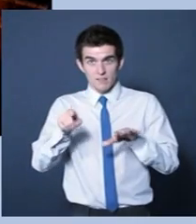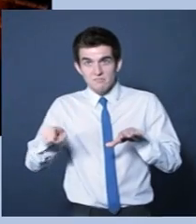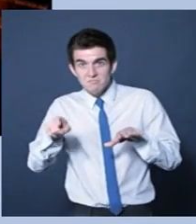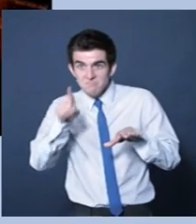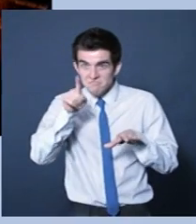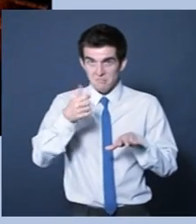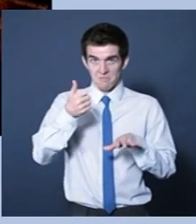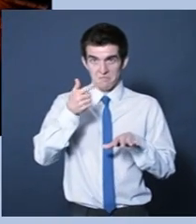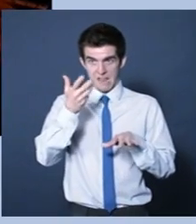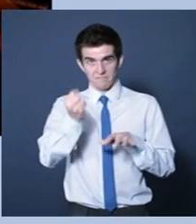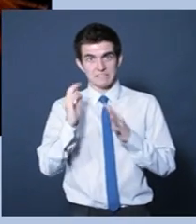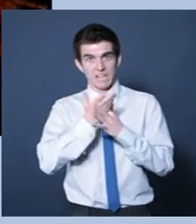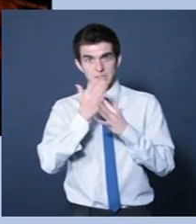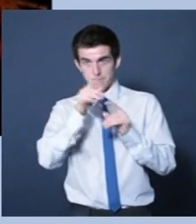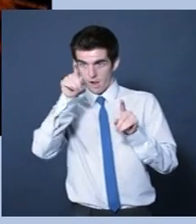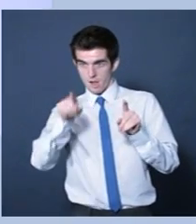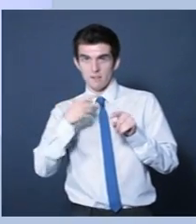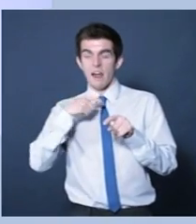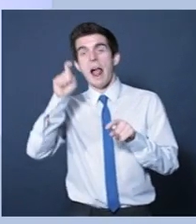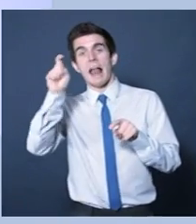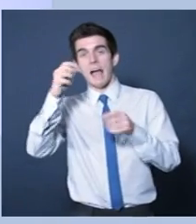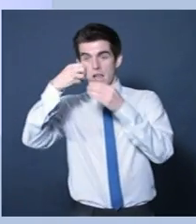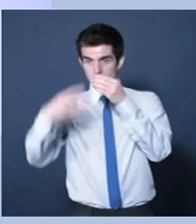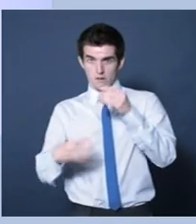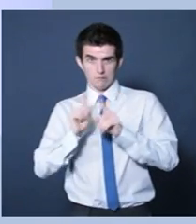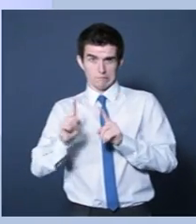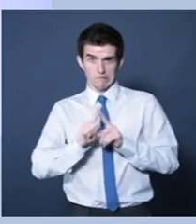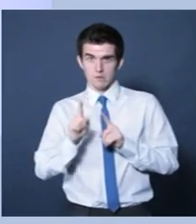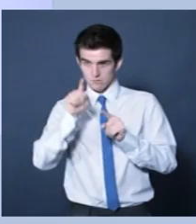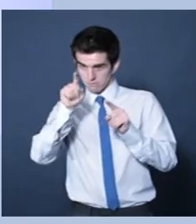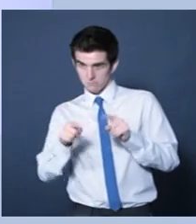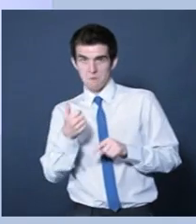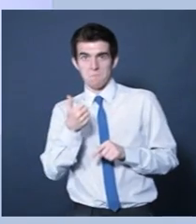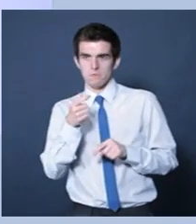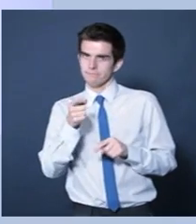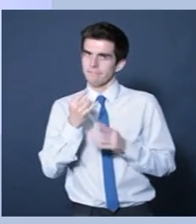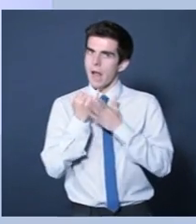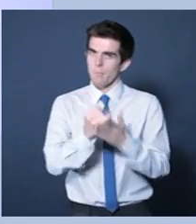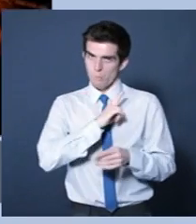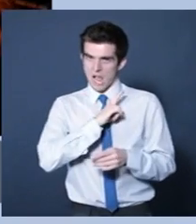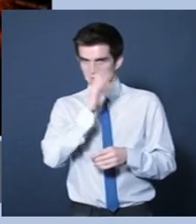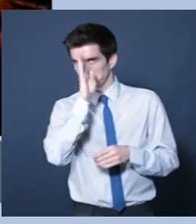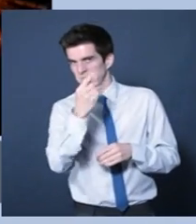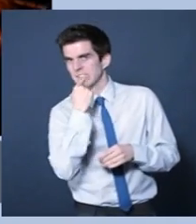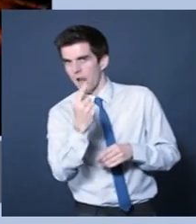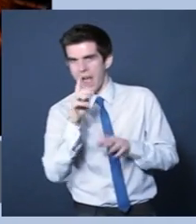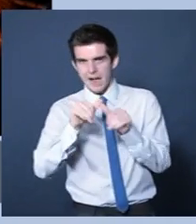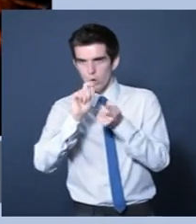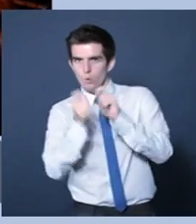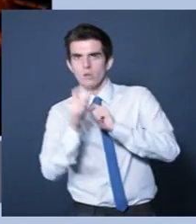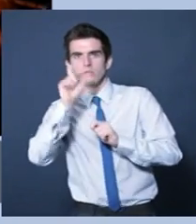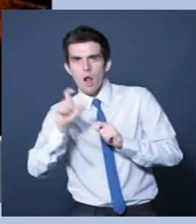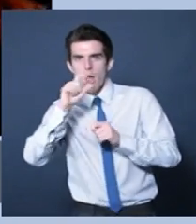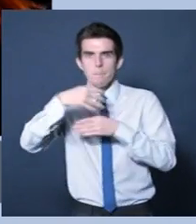And it takes me to a list of all the features of the accessibility on this website. And that's really helpful.